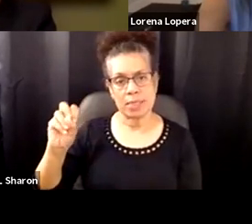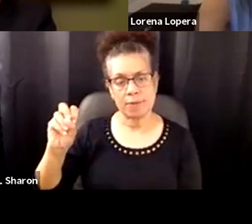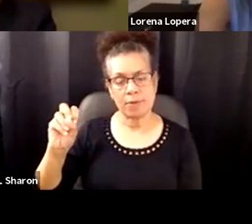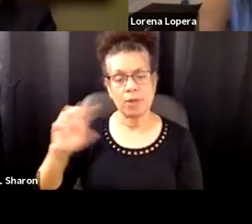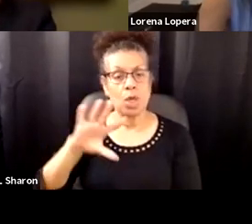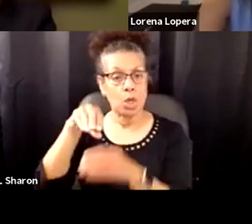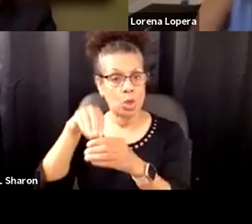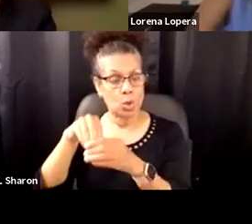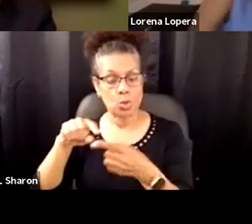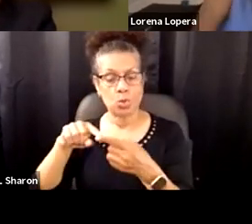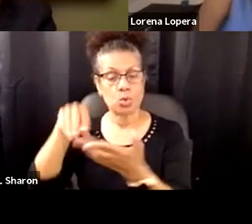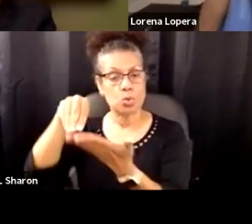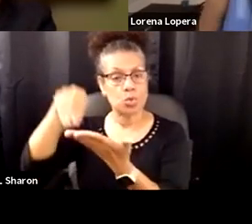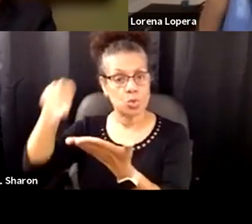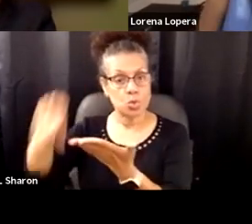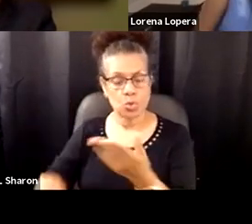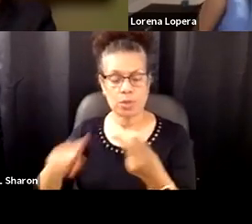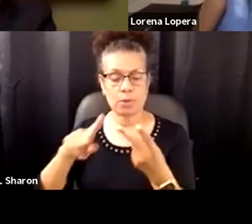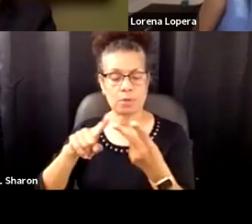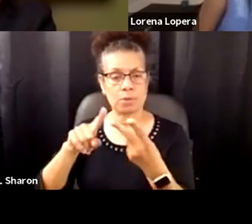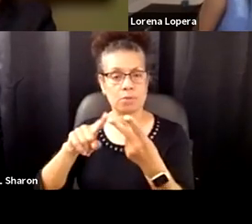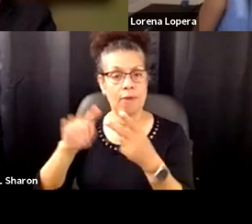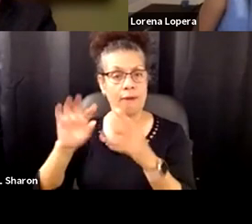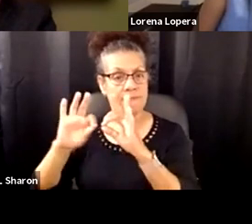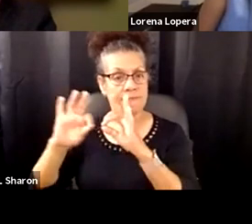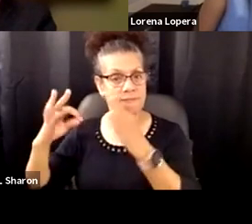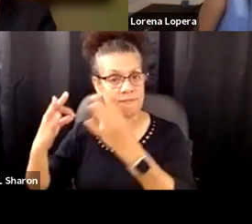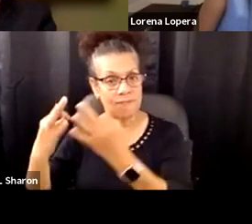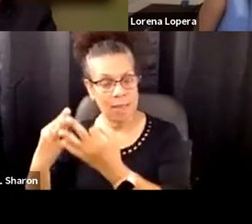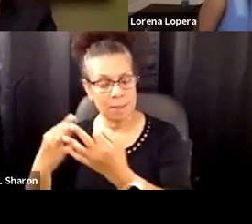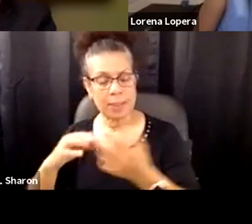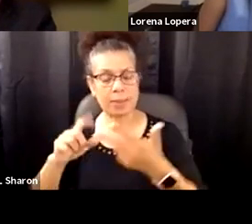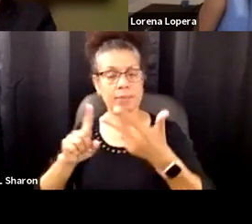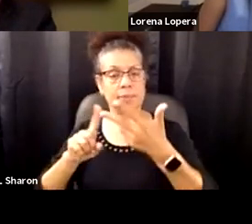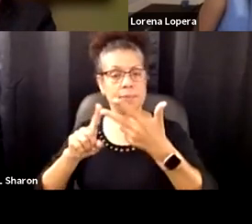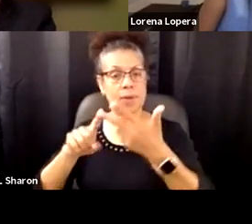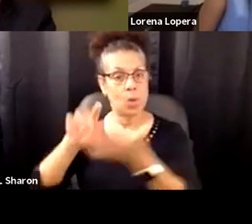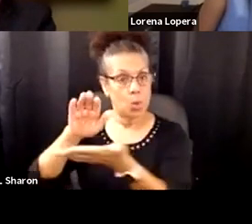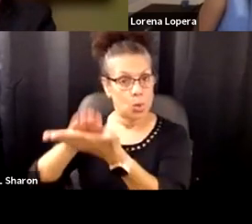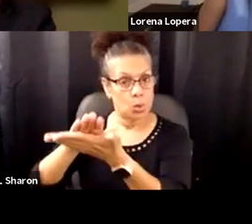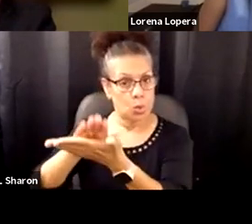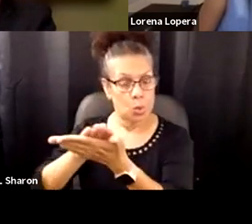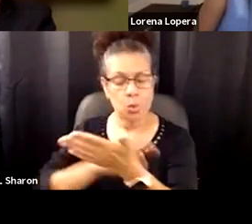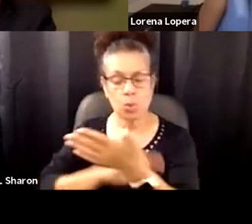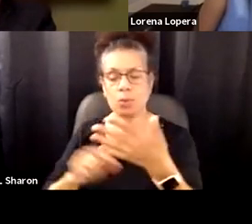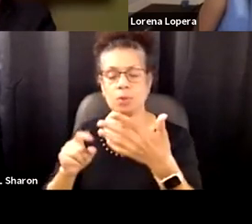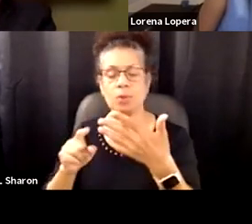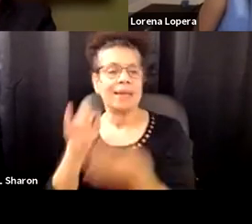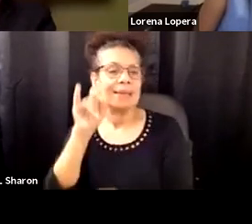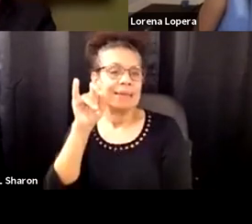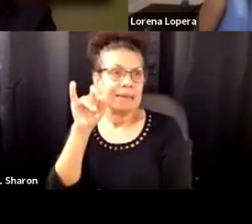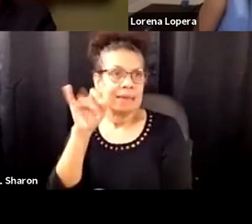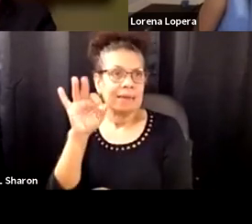student the family the the school and also for instance if they were to serve a